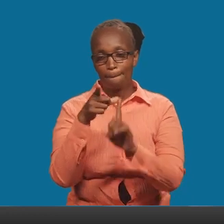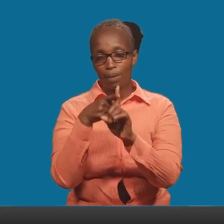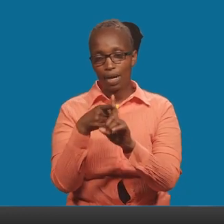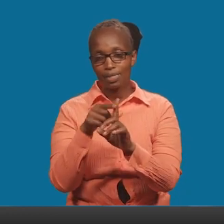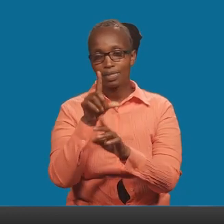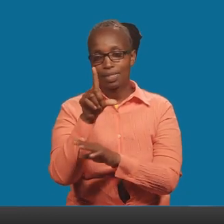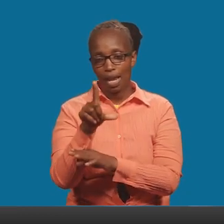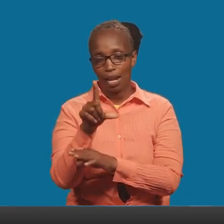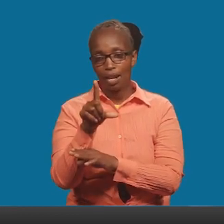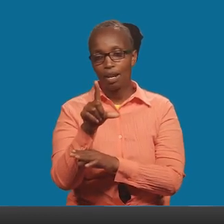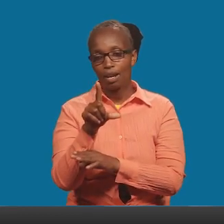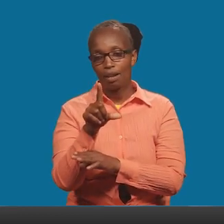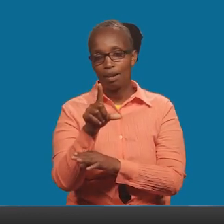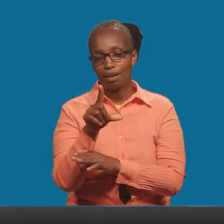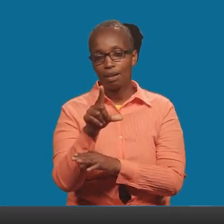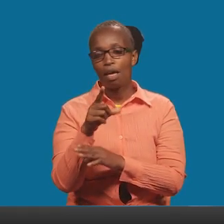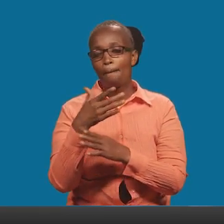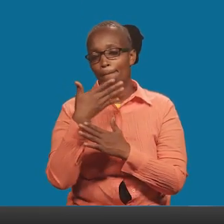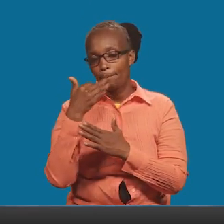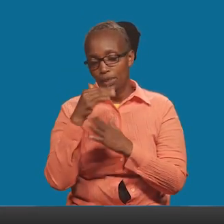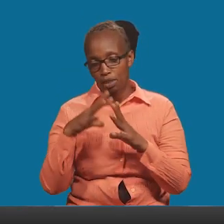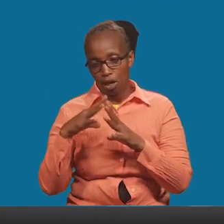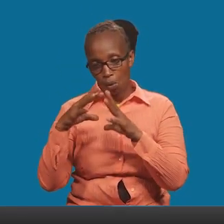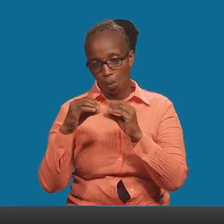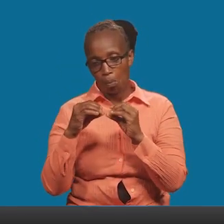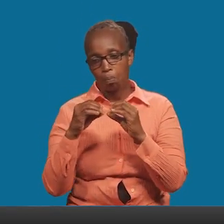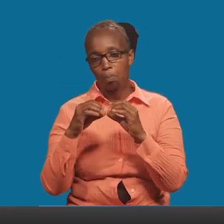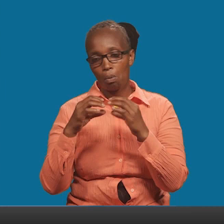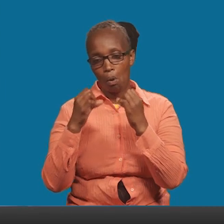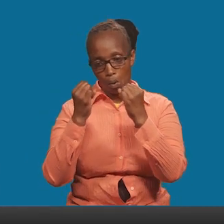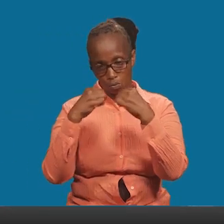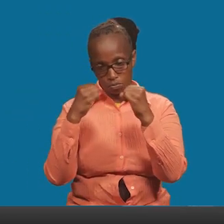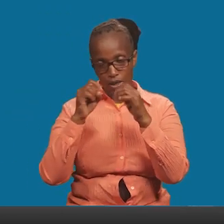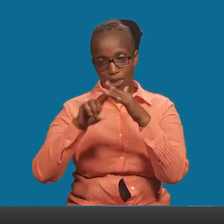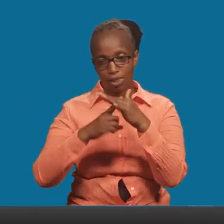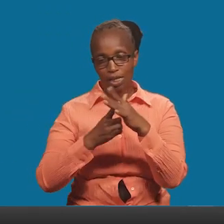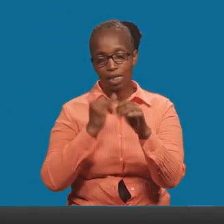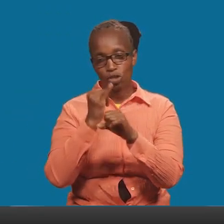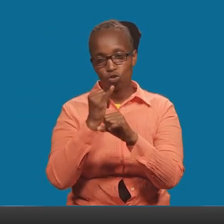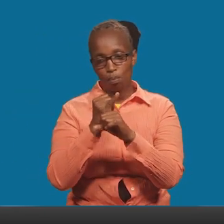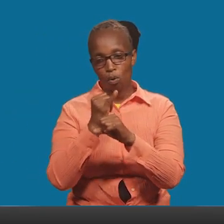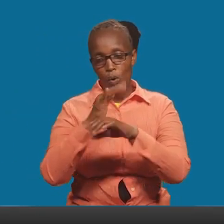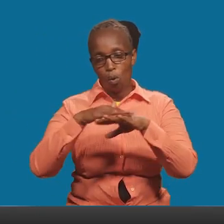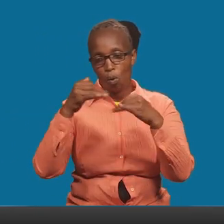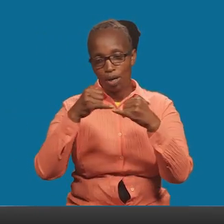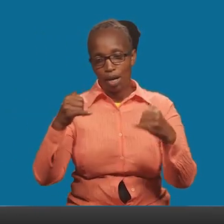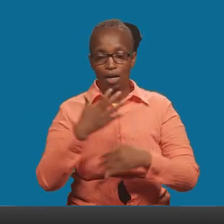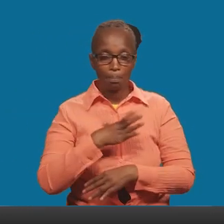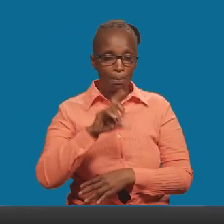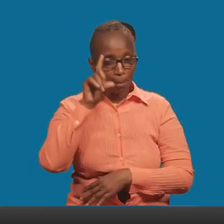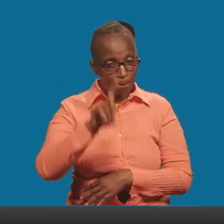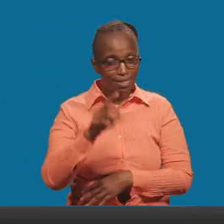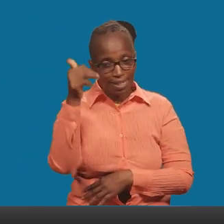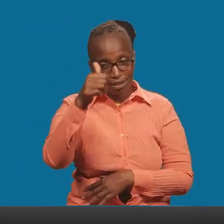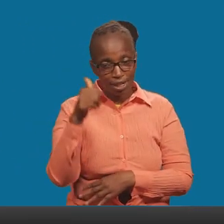Plus, LTV Plus. Go Google that, start your journey on online jobs. Let no one